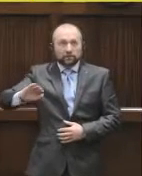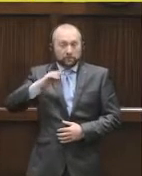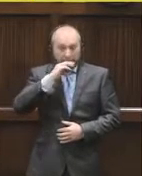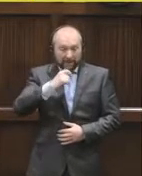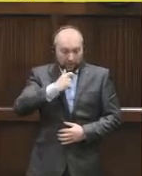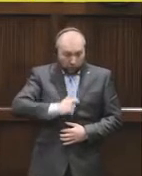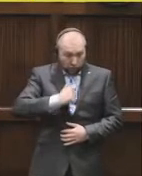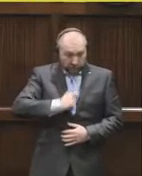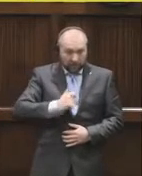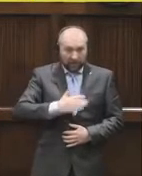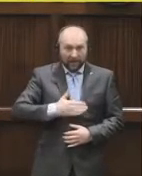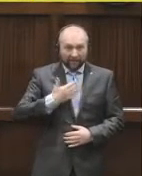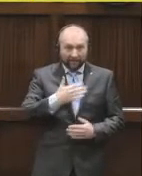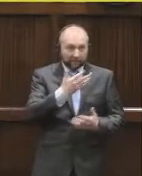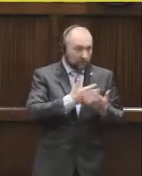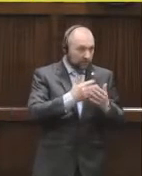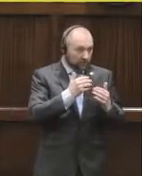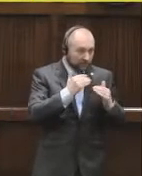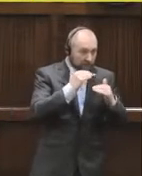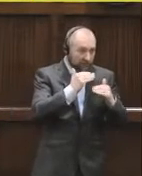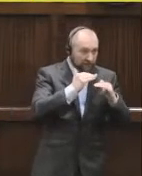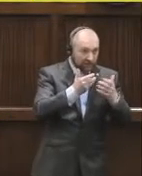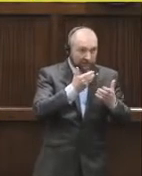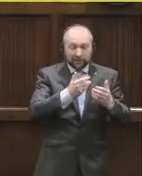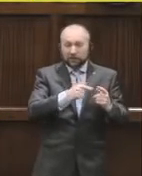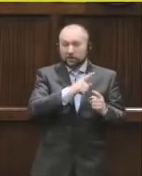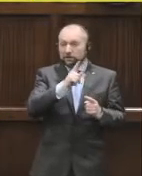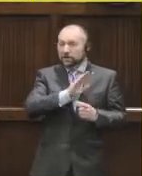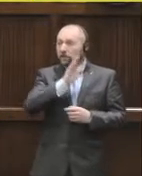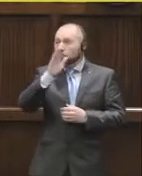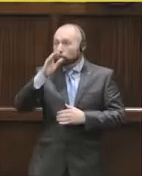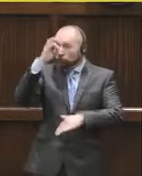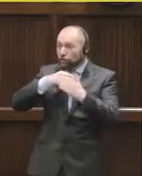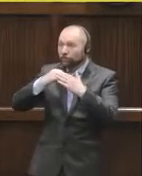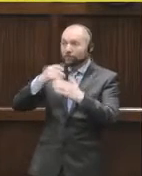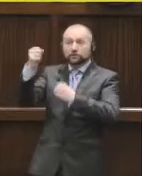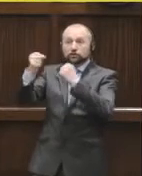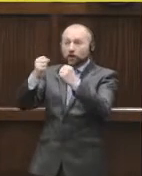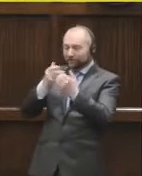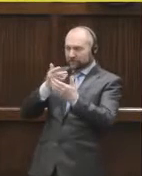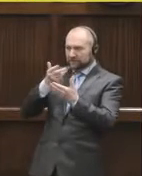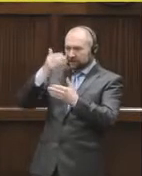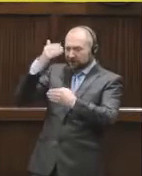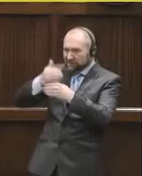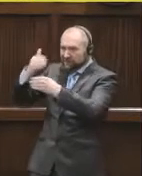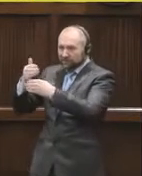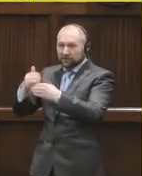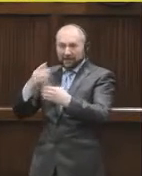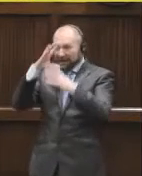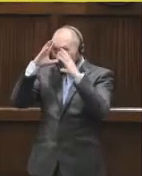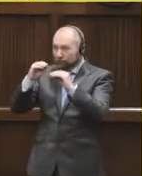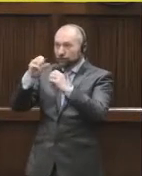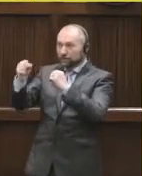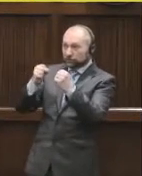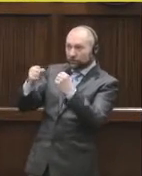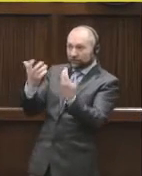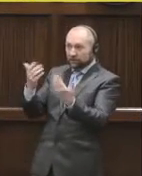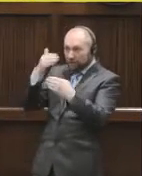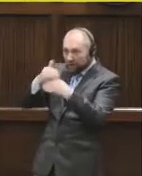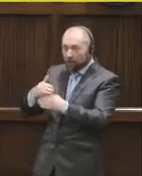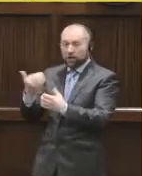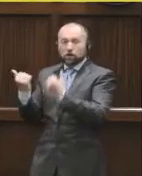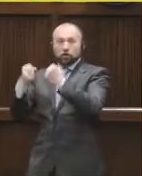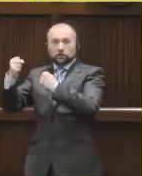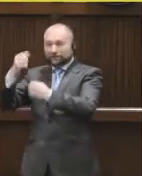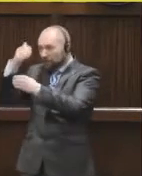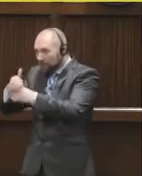right through to interactions with key organs of state, such as the education system, the court service,